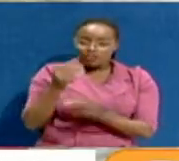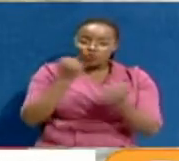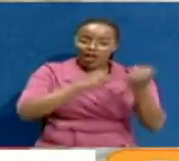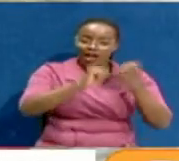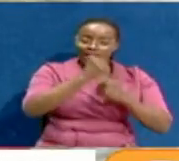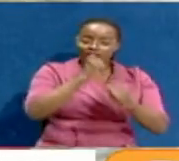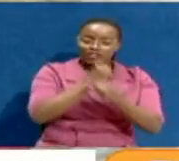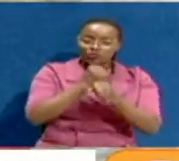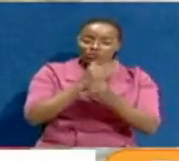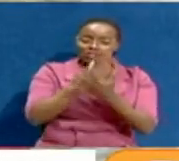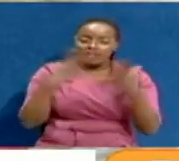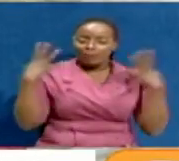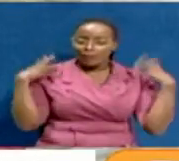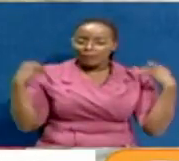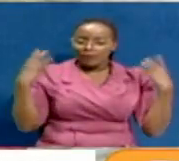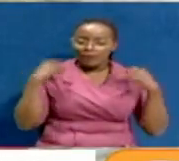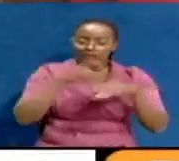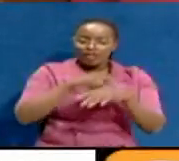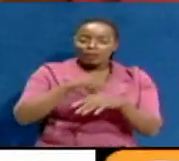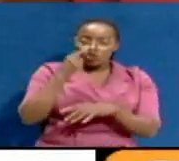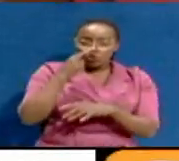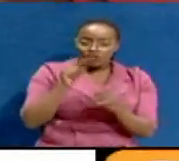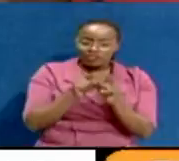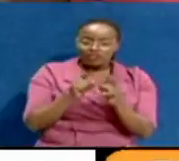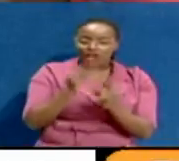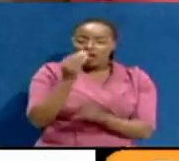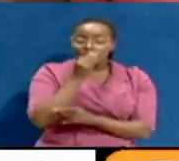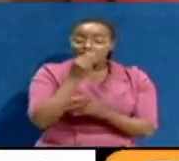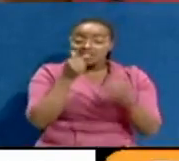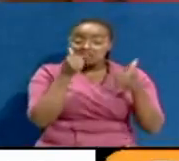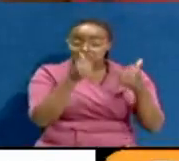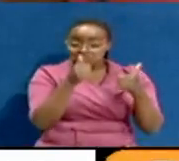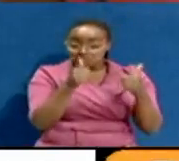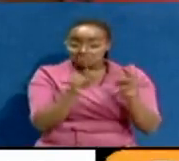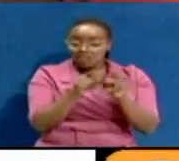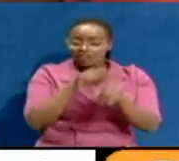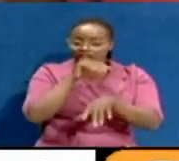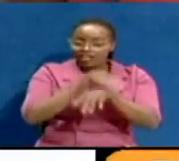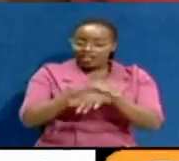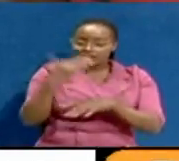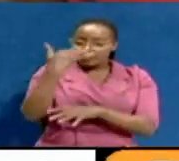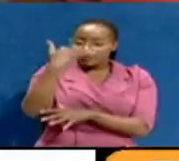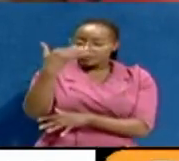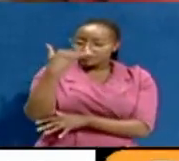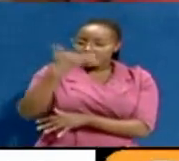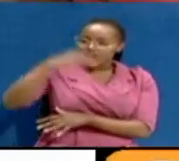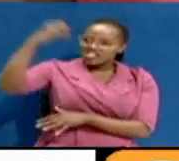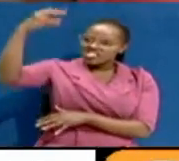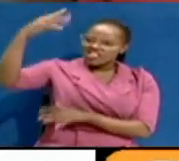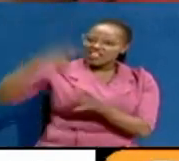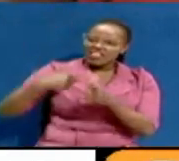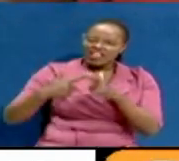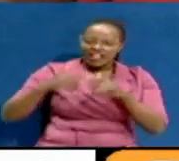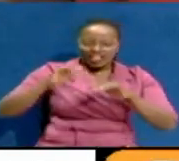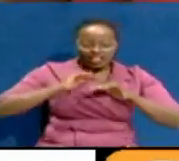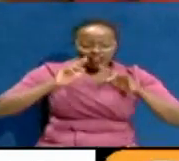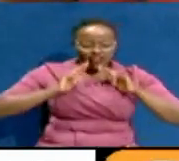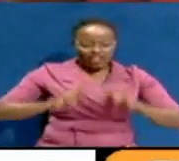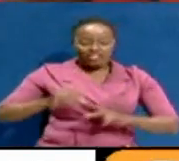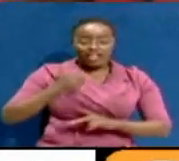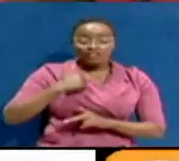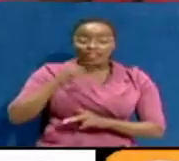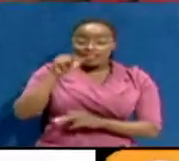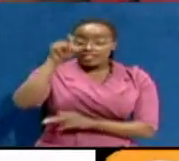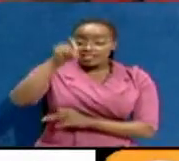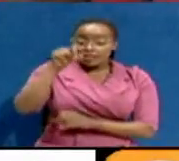active, do some exercises at home, take a balanced diet, get some fresh air, some sunshine, get enough rest. Okay. So that's